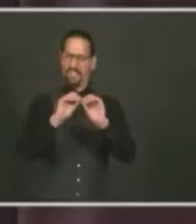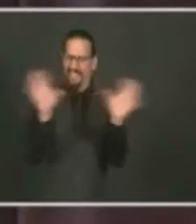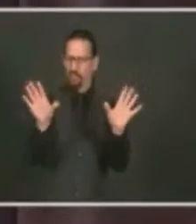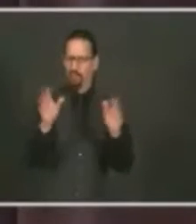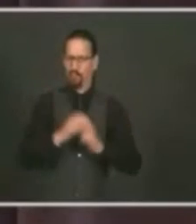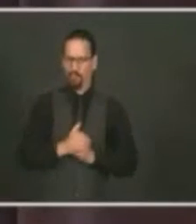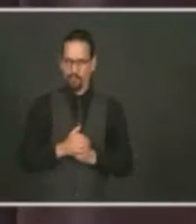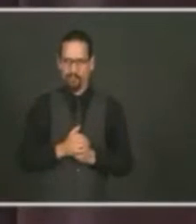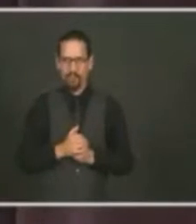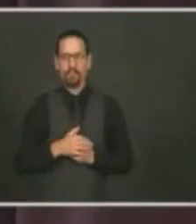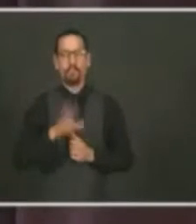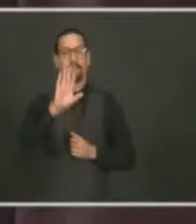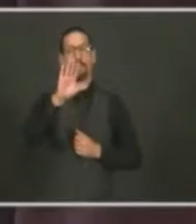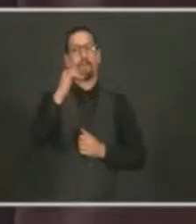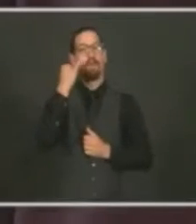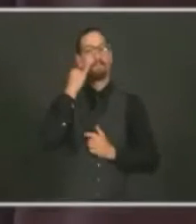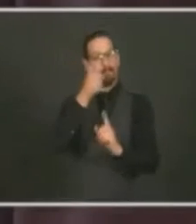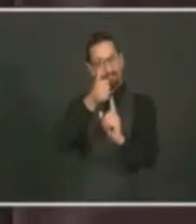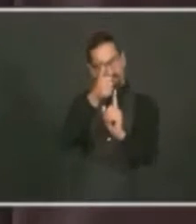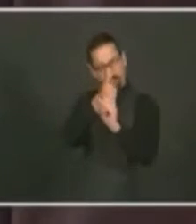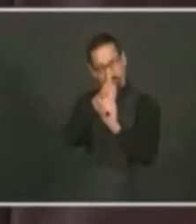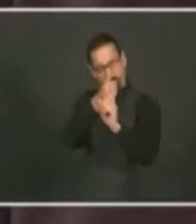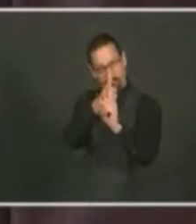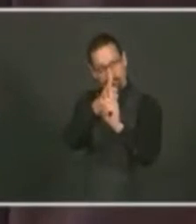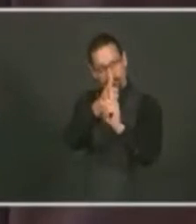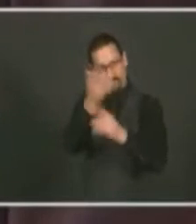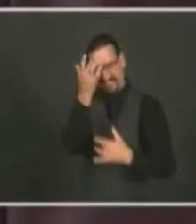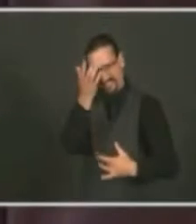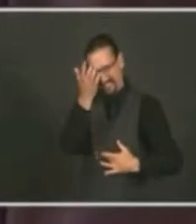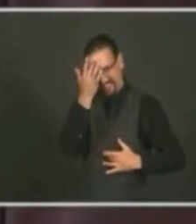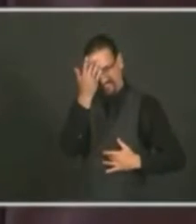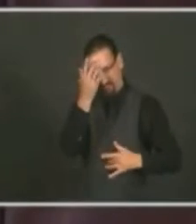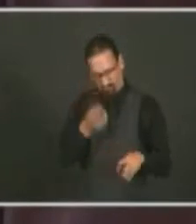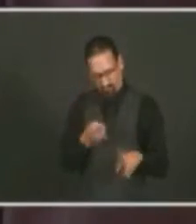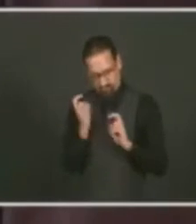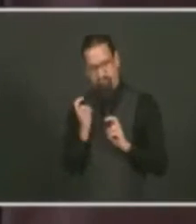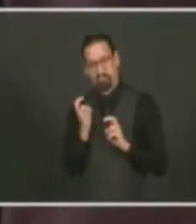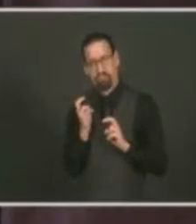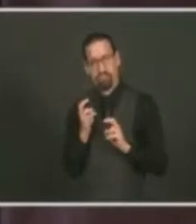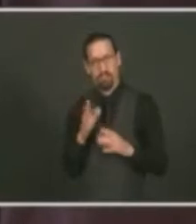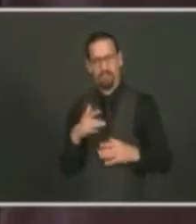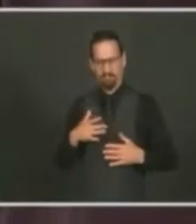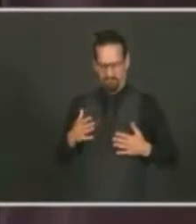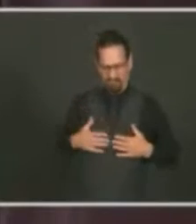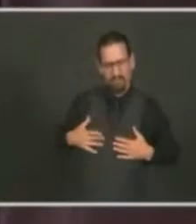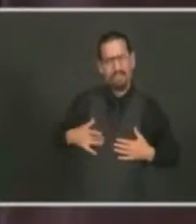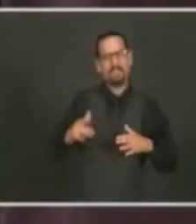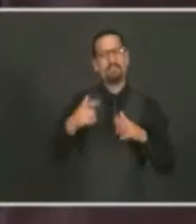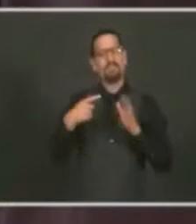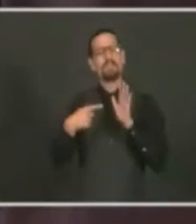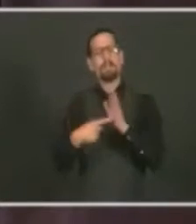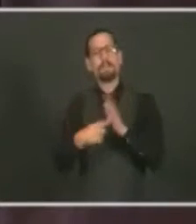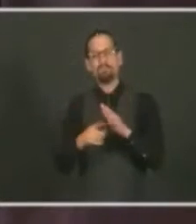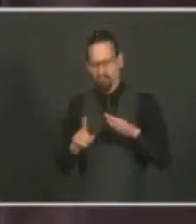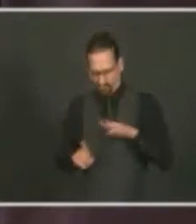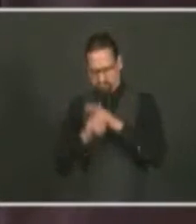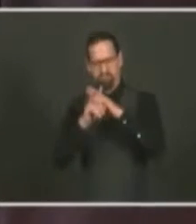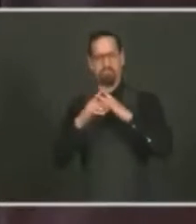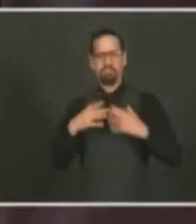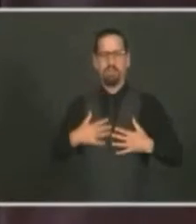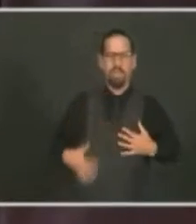have symptoms, so if you wake up and you feel sick, or you're in school and you start to feel